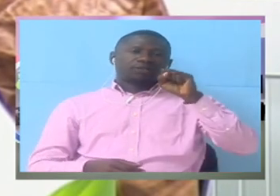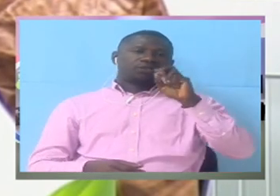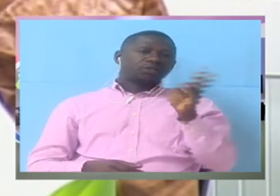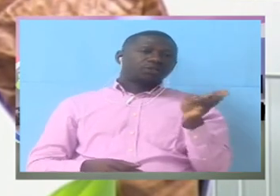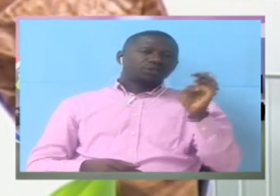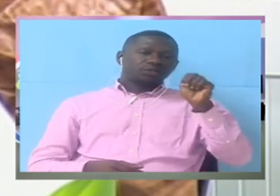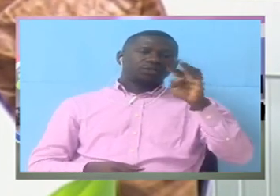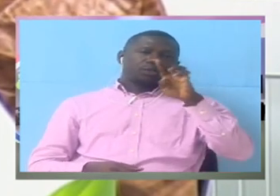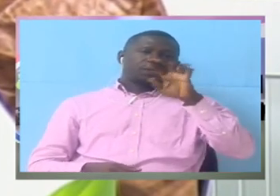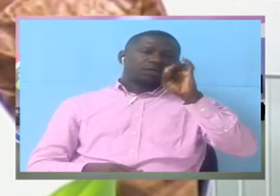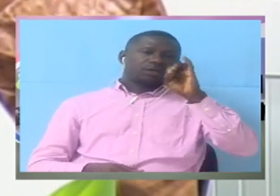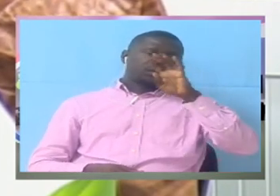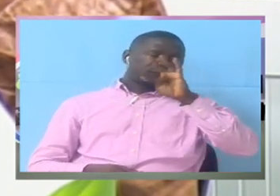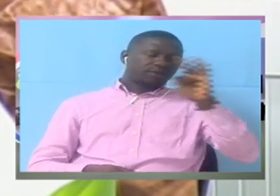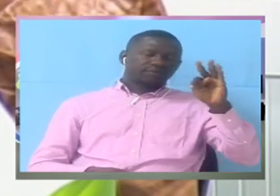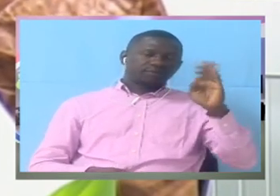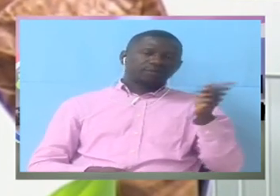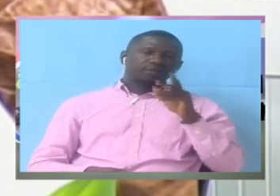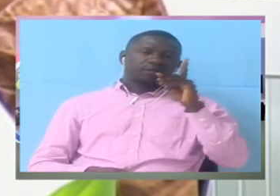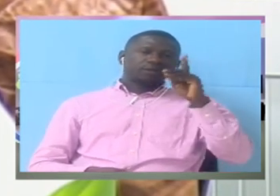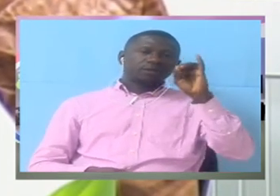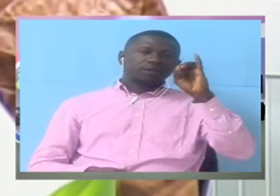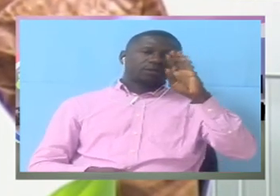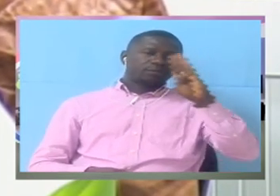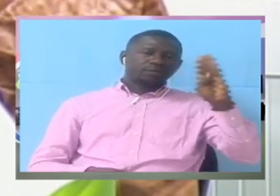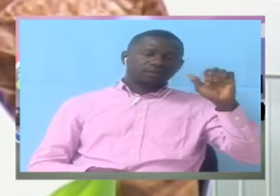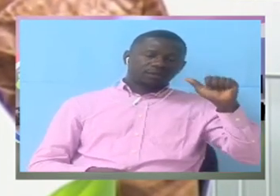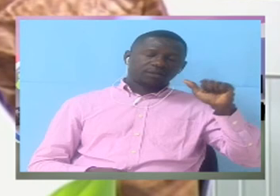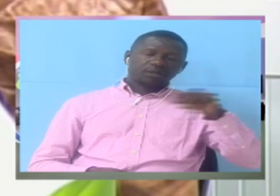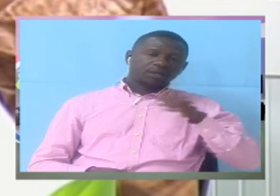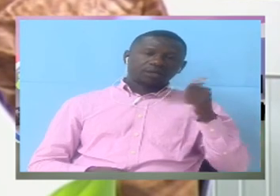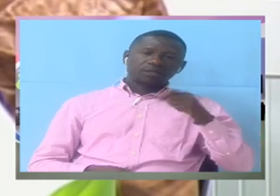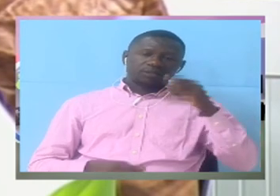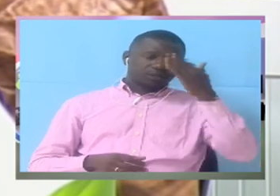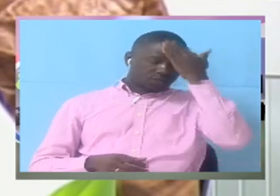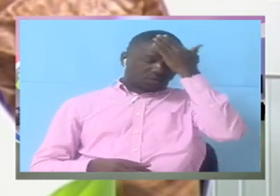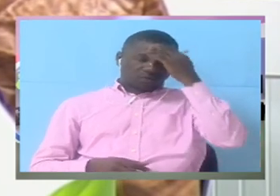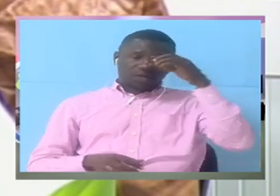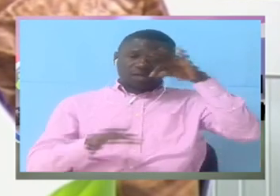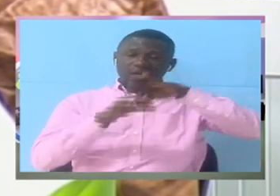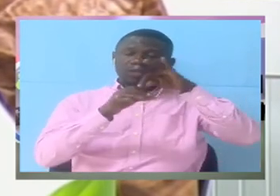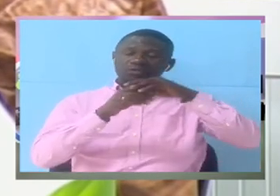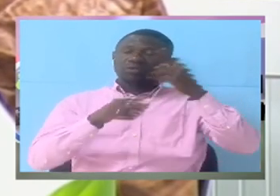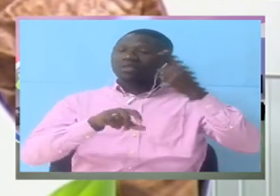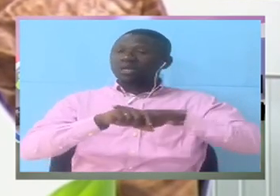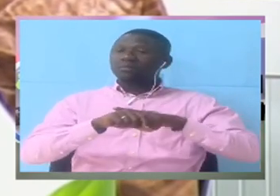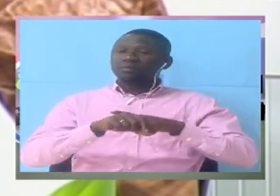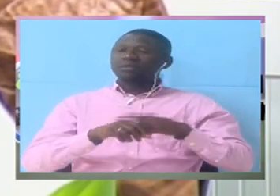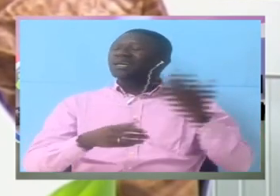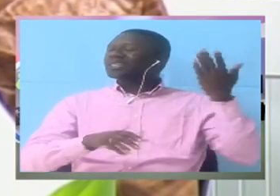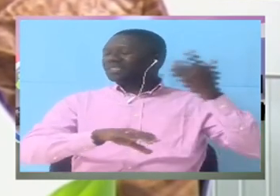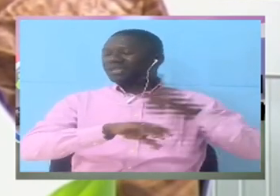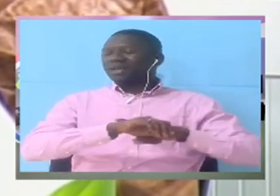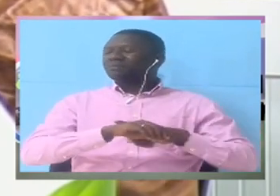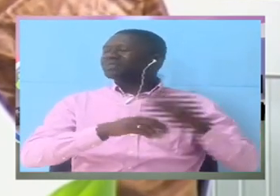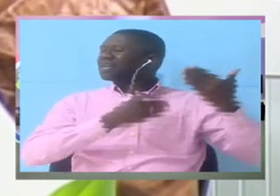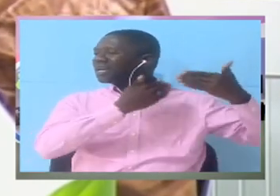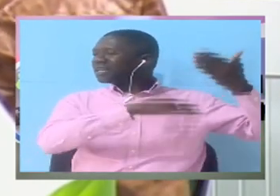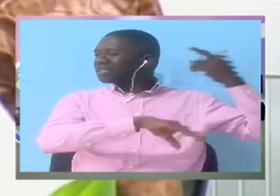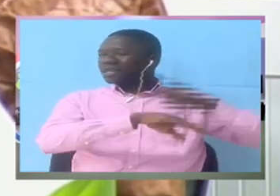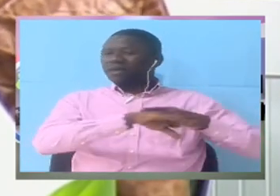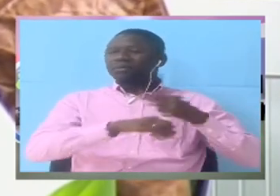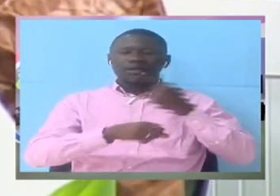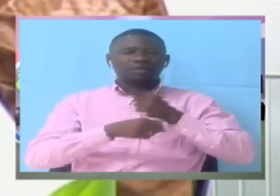Karte Faiwato Jang. The election contest between Sirif Diba and Jawara. Gambia was very nice then.